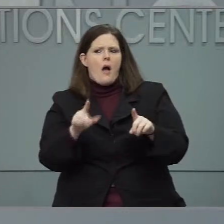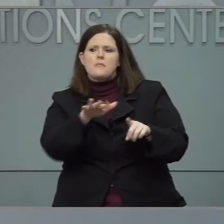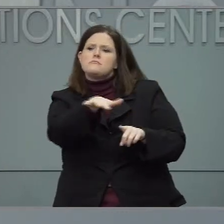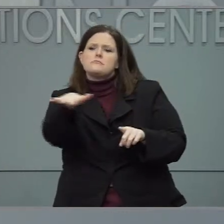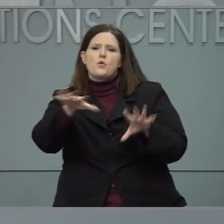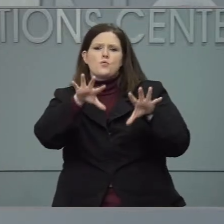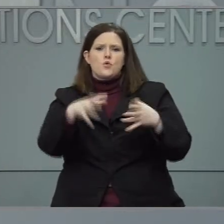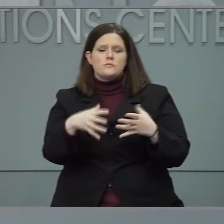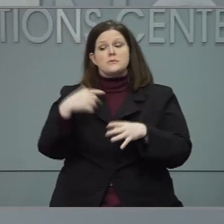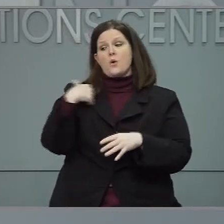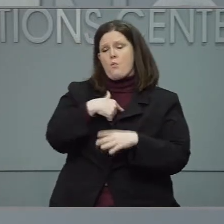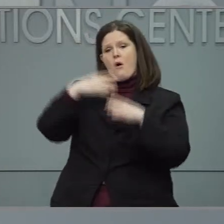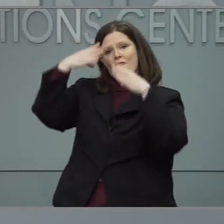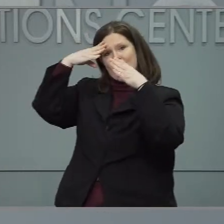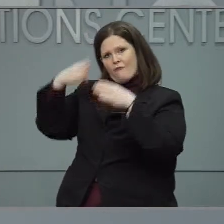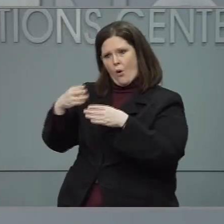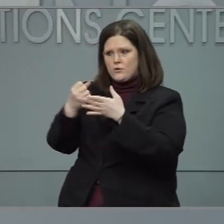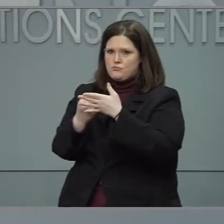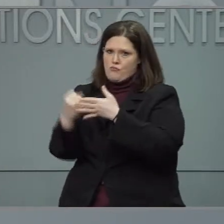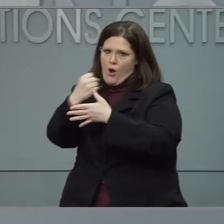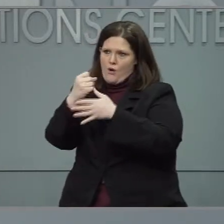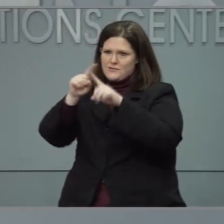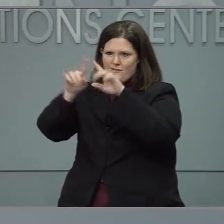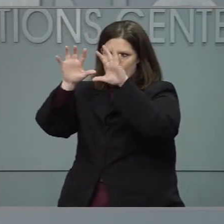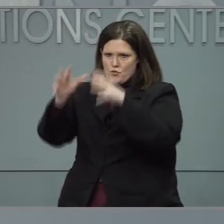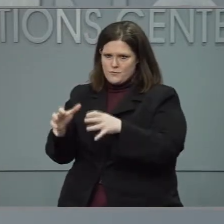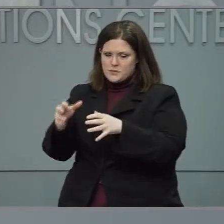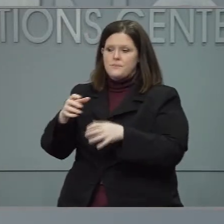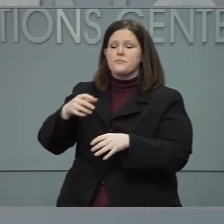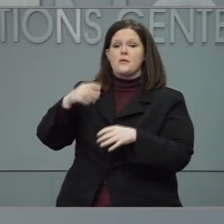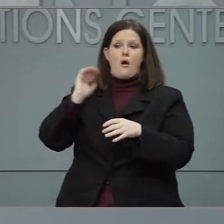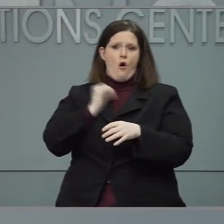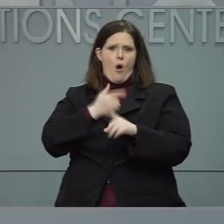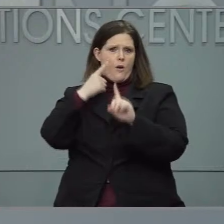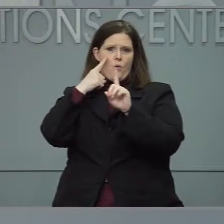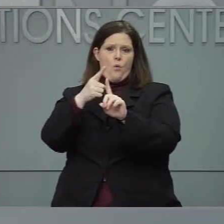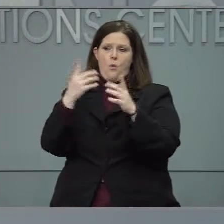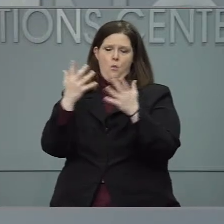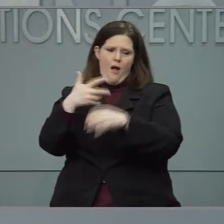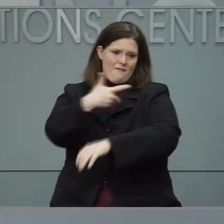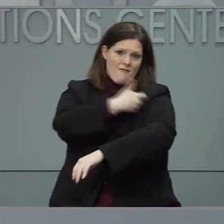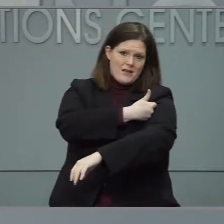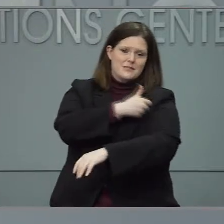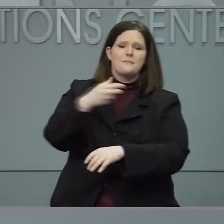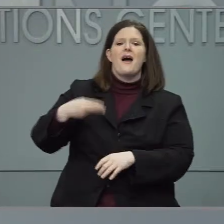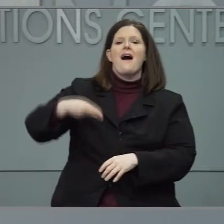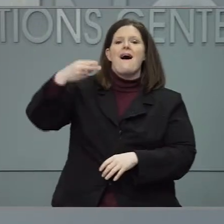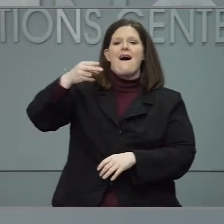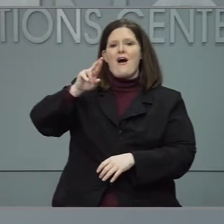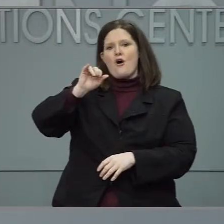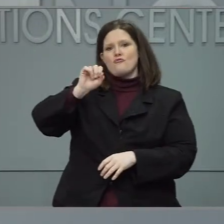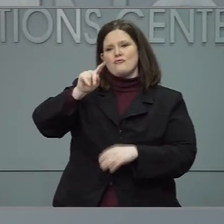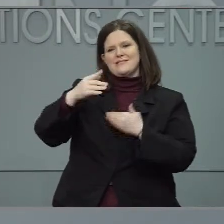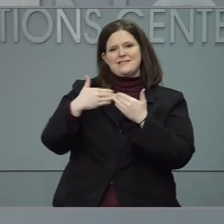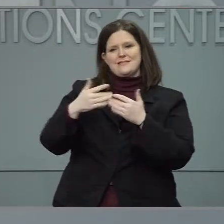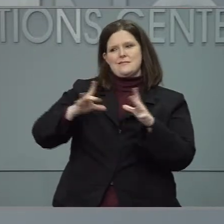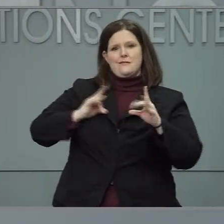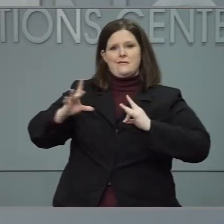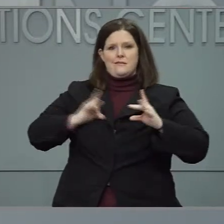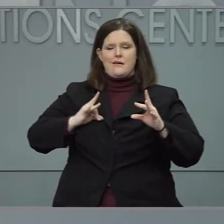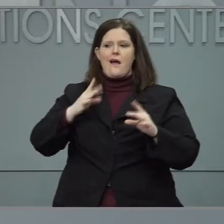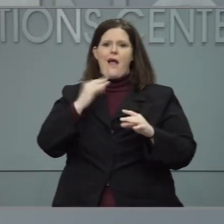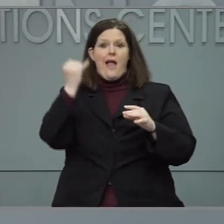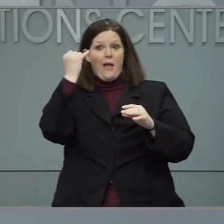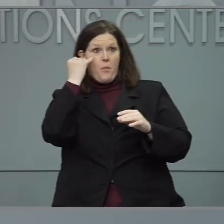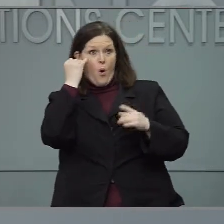We're focused on those who are at highest risk of exposure and highest risk of having a severe outcome from COVID, which is why we've worked